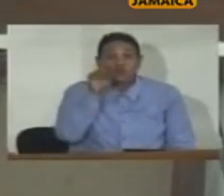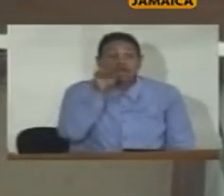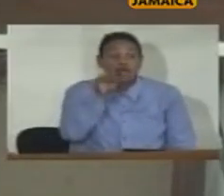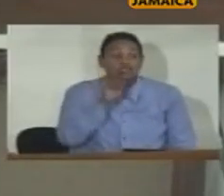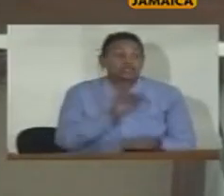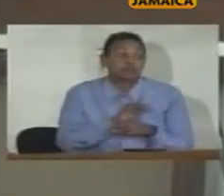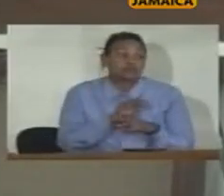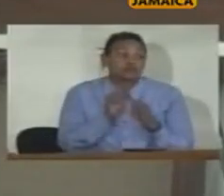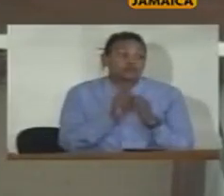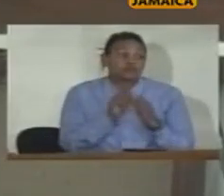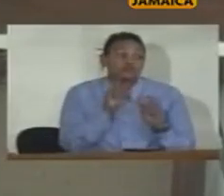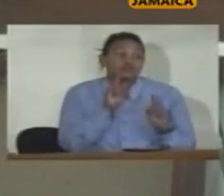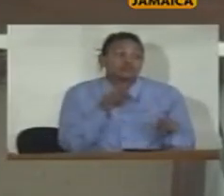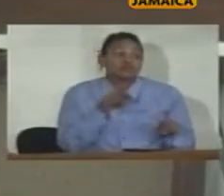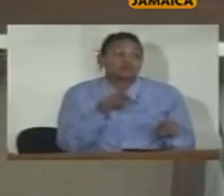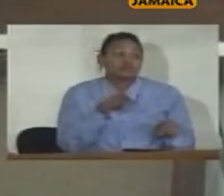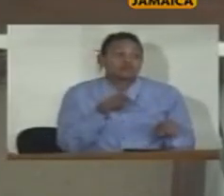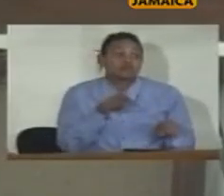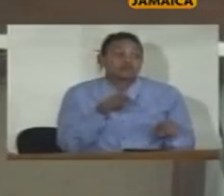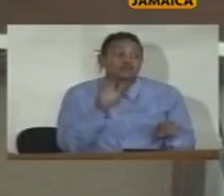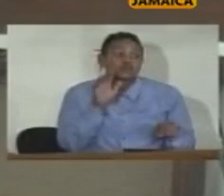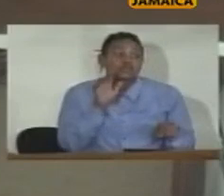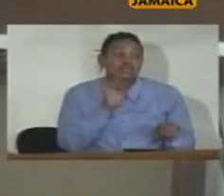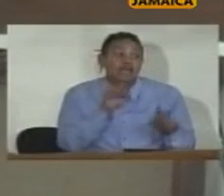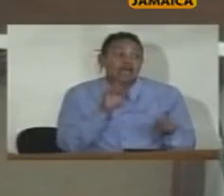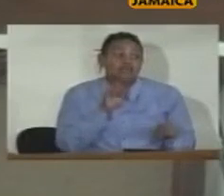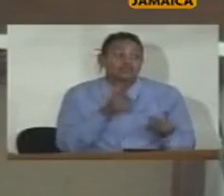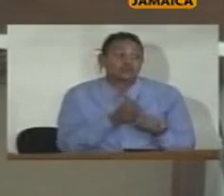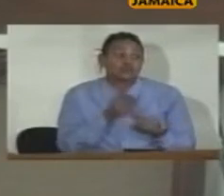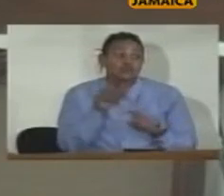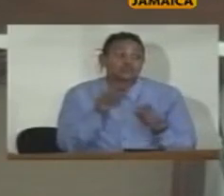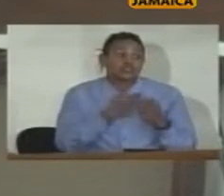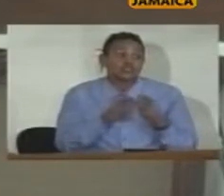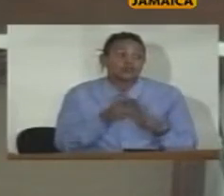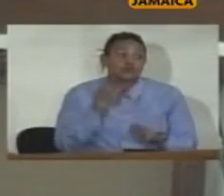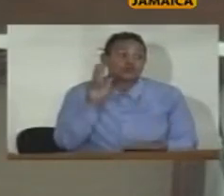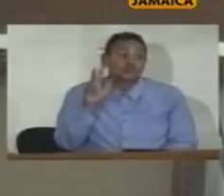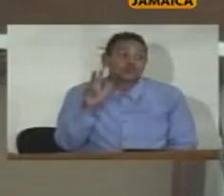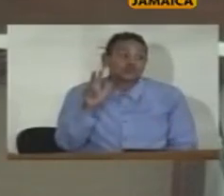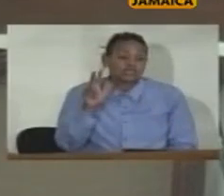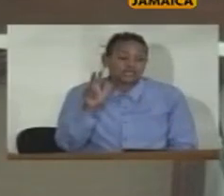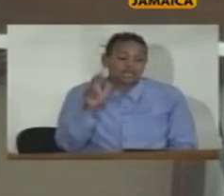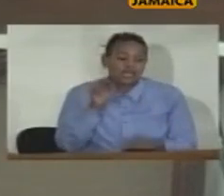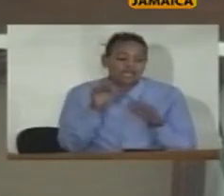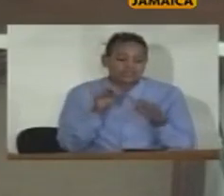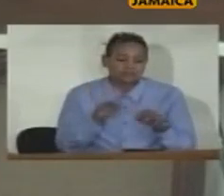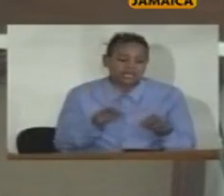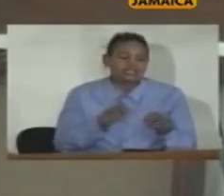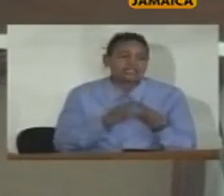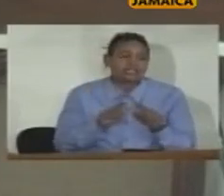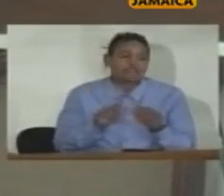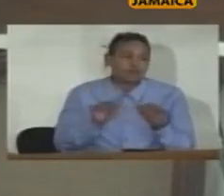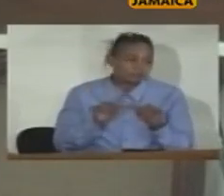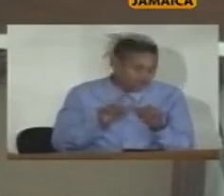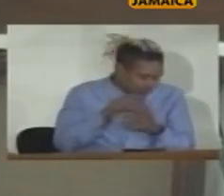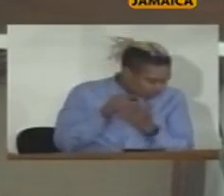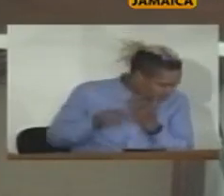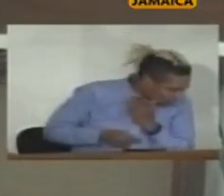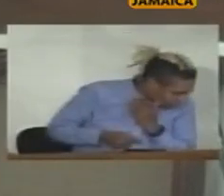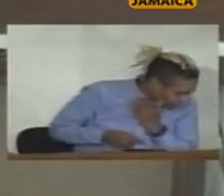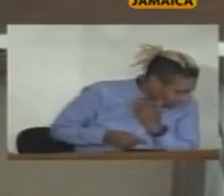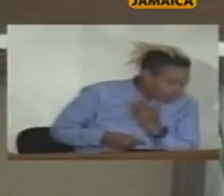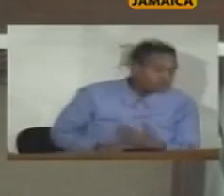to his answers to question 3, outlining the measures